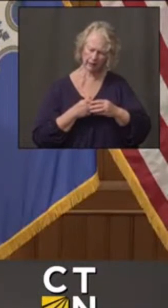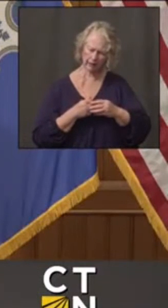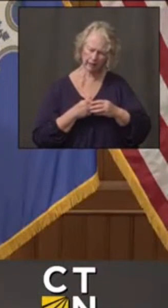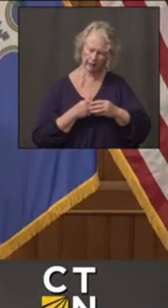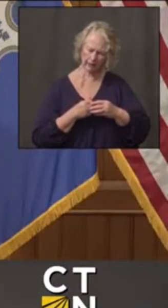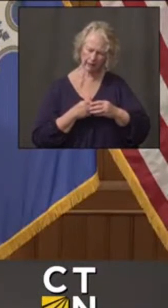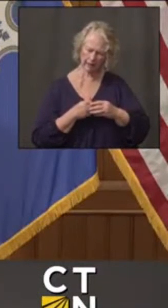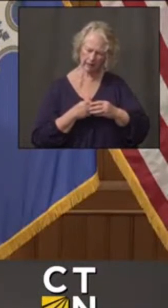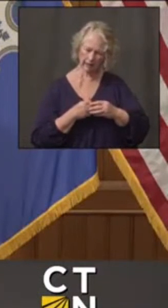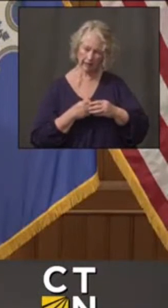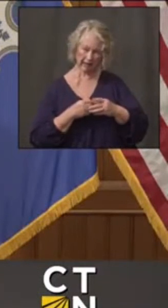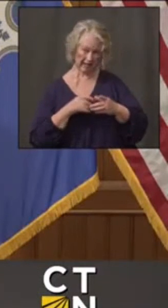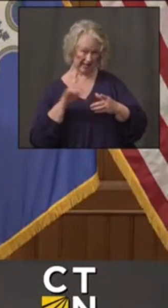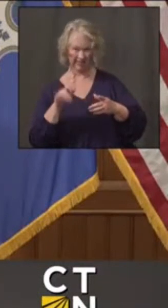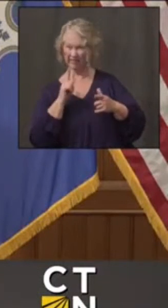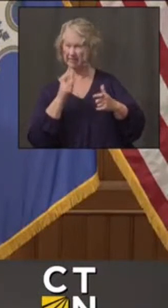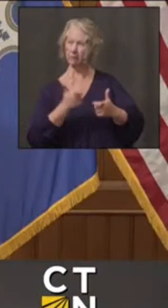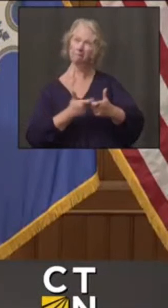vaccine distribution ever coming up?